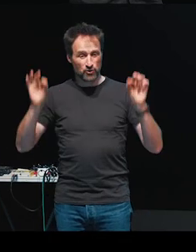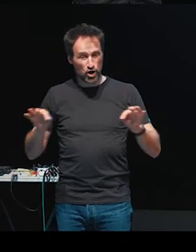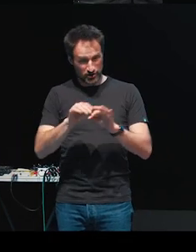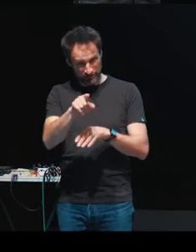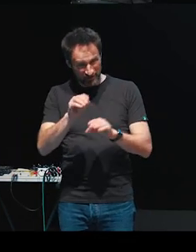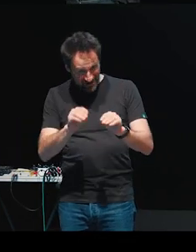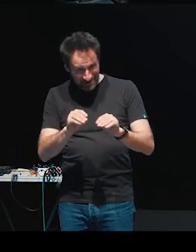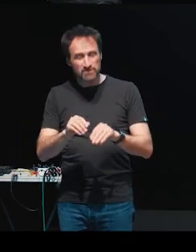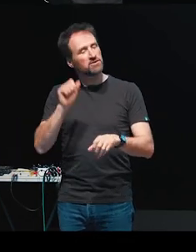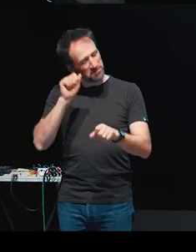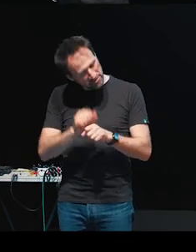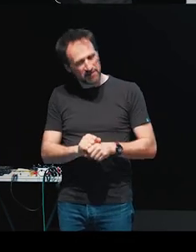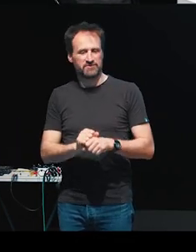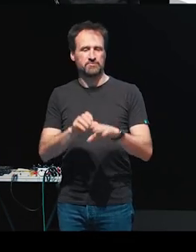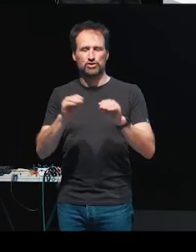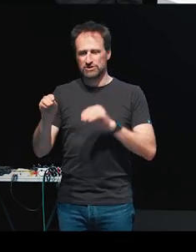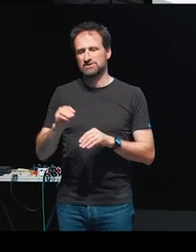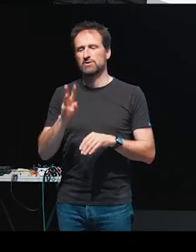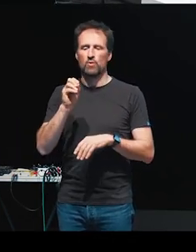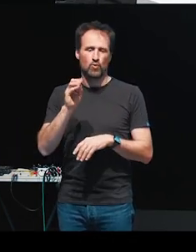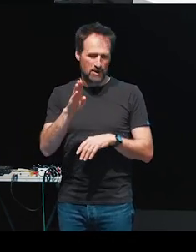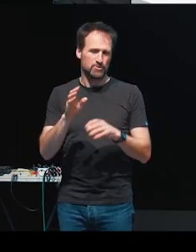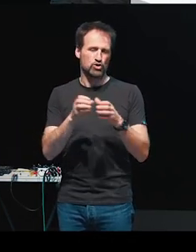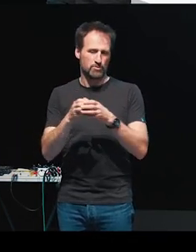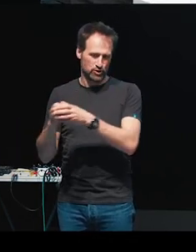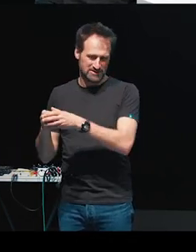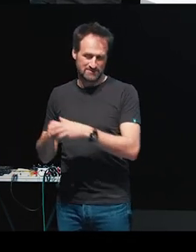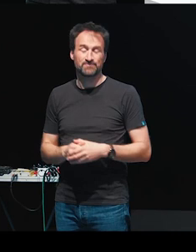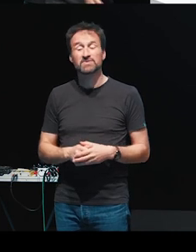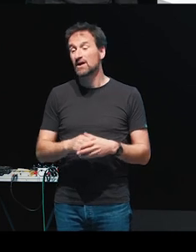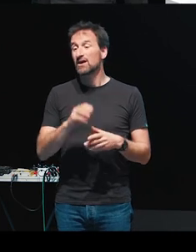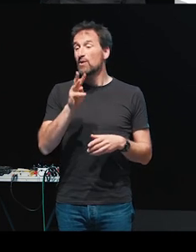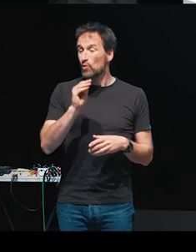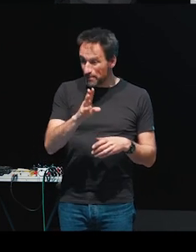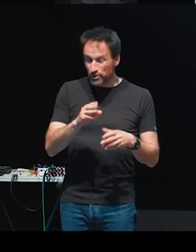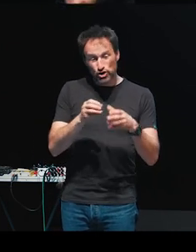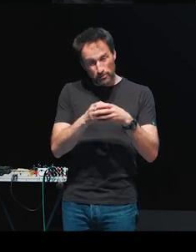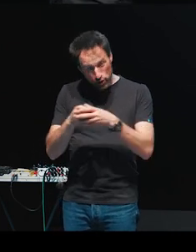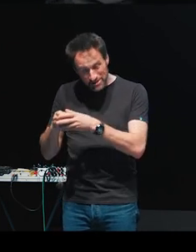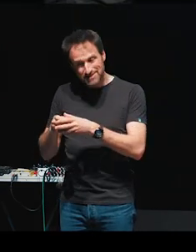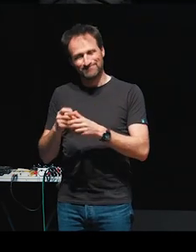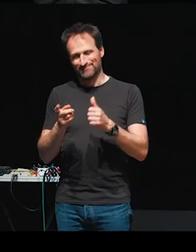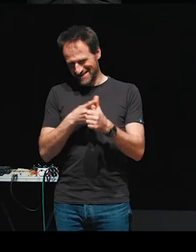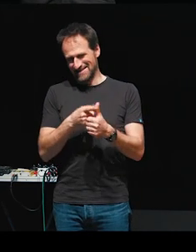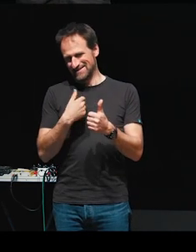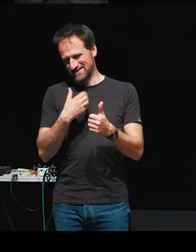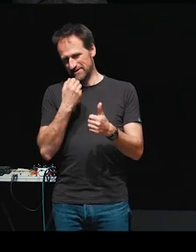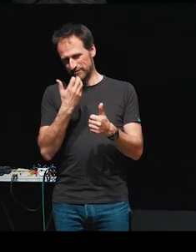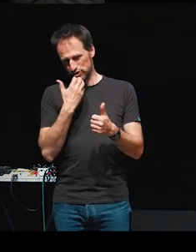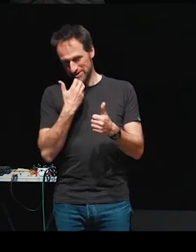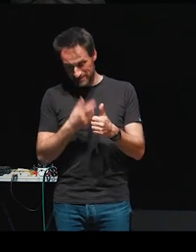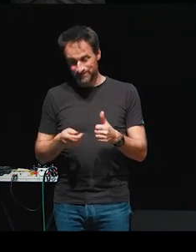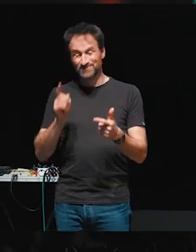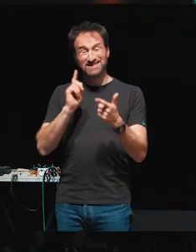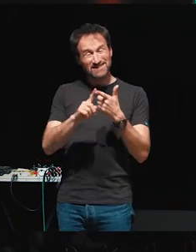components. So as mentioned before, web components is the first thing I want to talk about. The second thing that